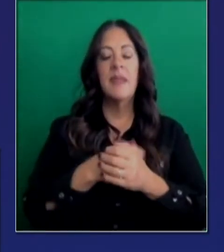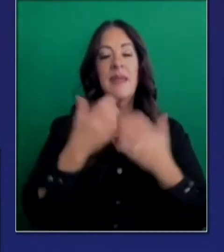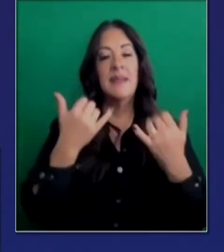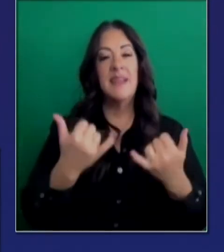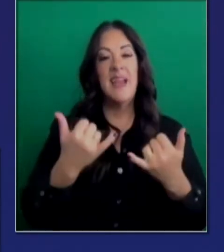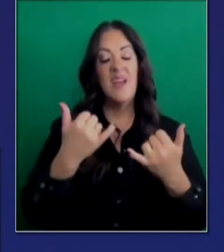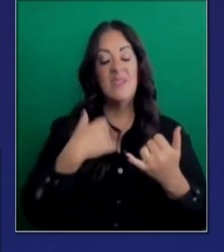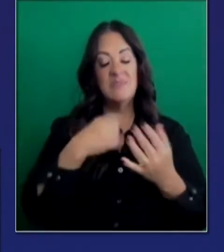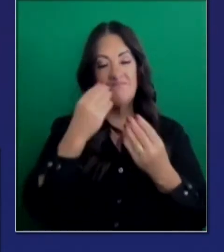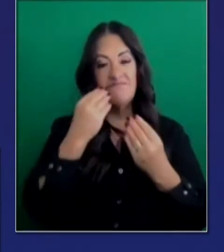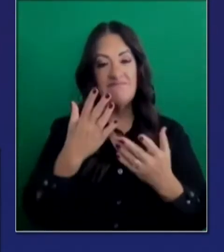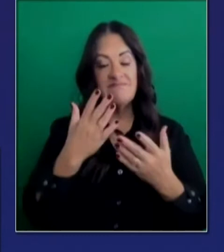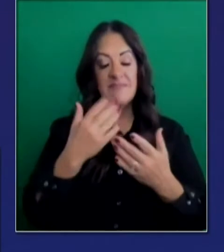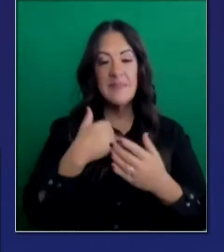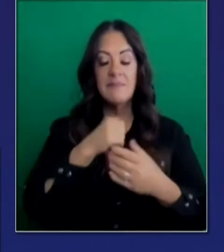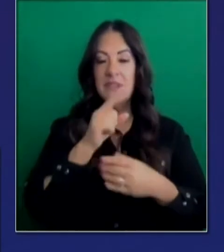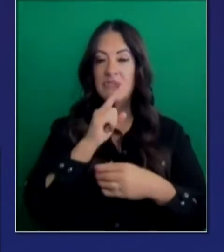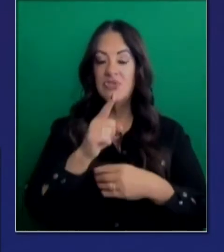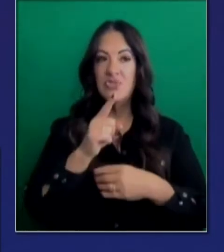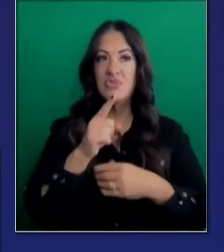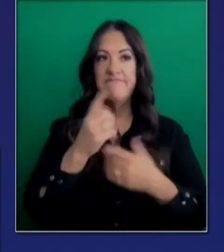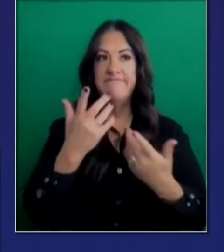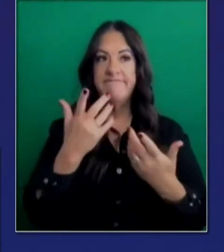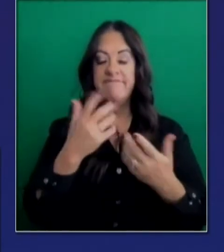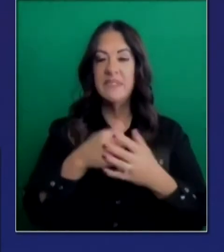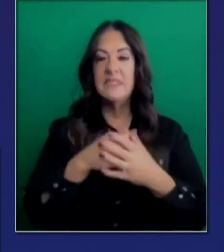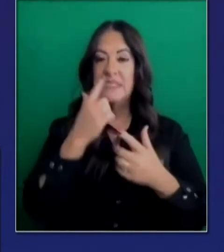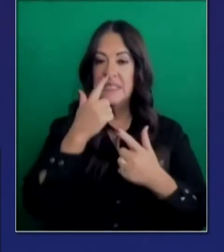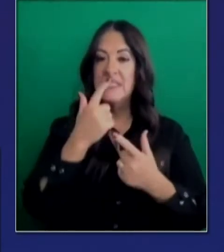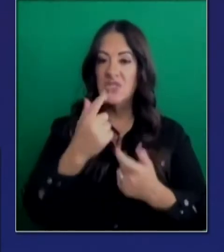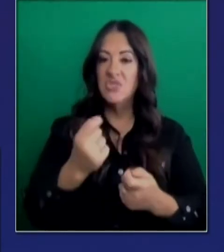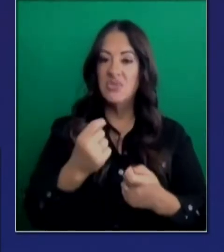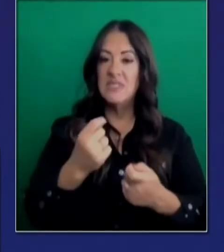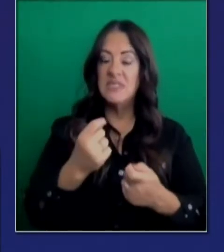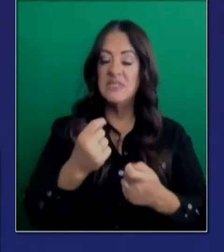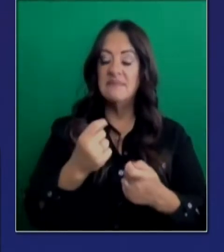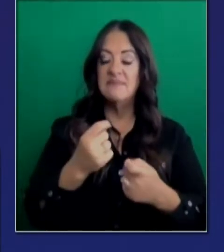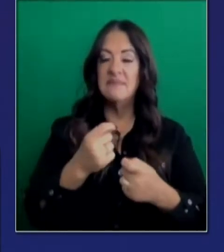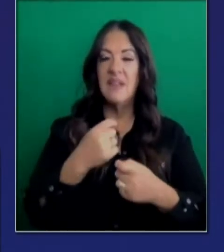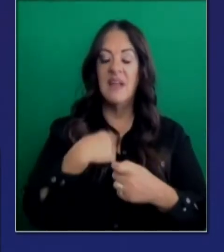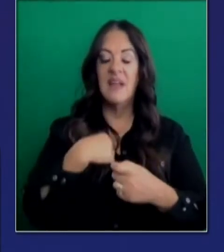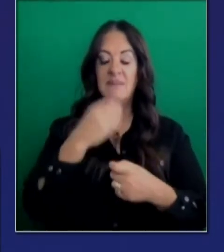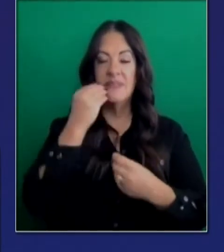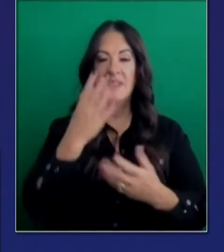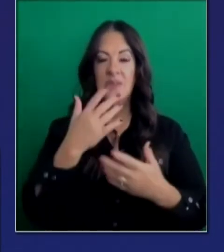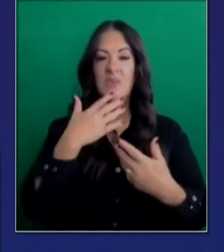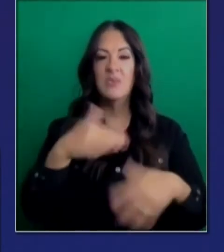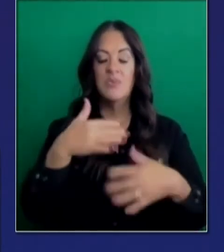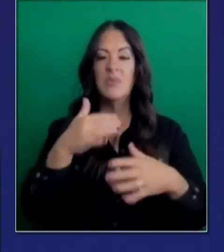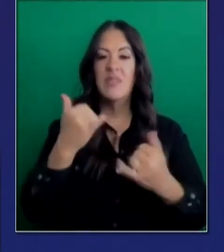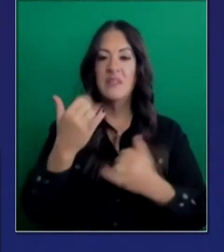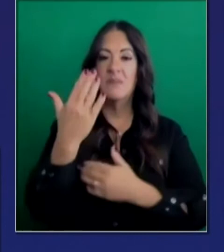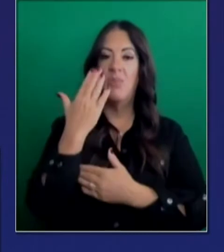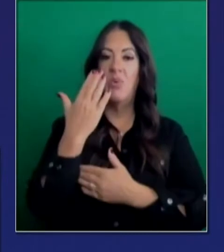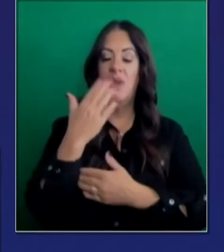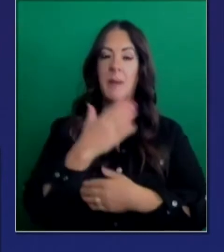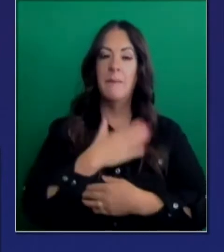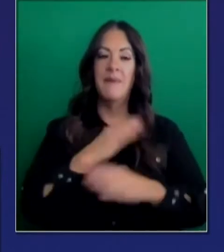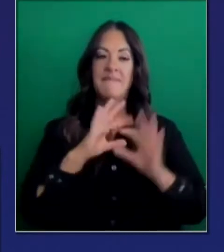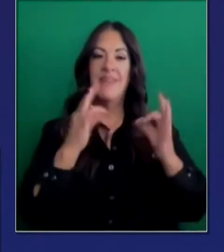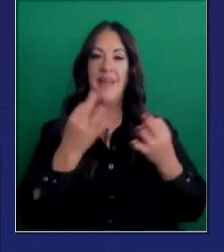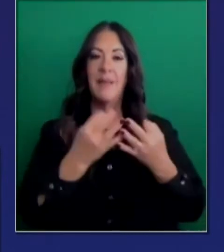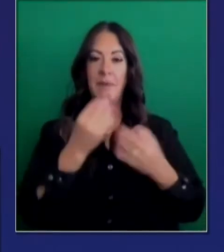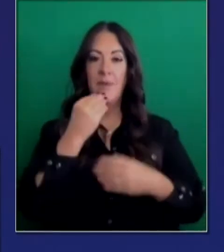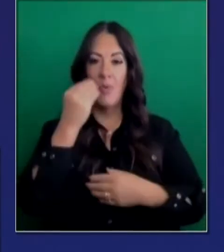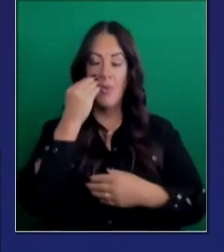well, I don't know if it's creative, but it's interesting, at least to me, and I'll tell you, it certainly was this morning with my household, my 4